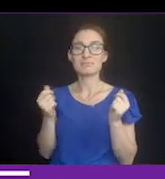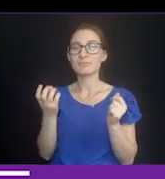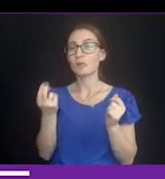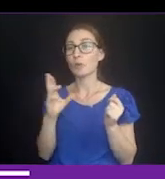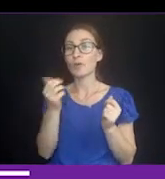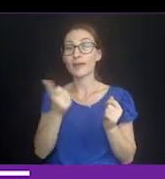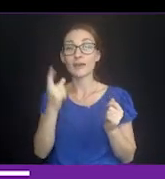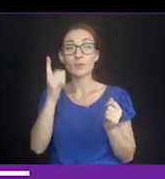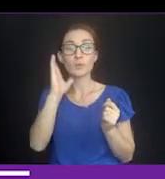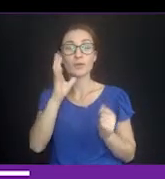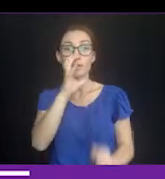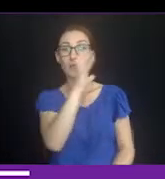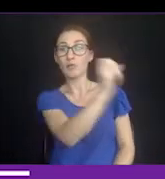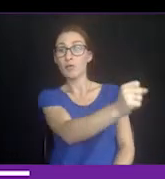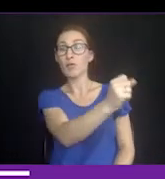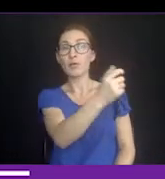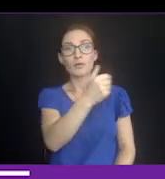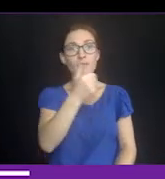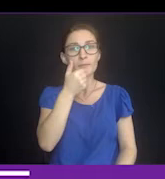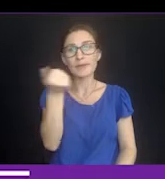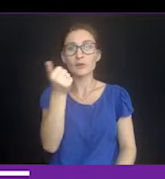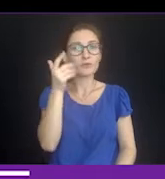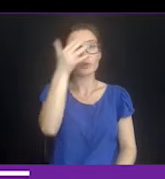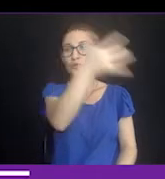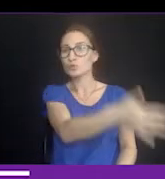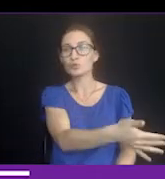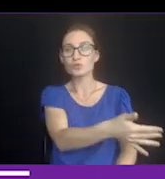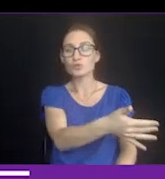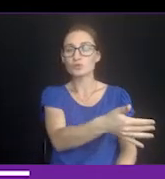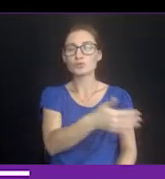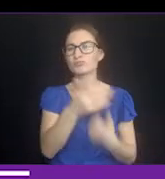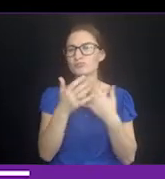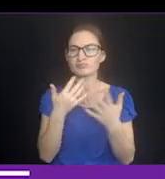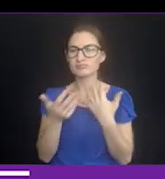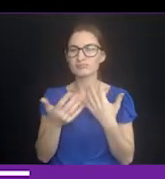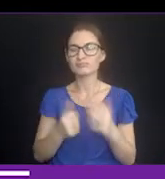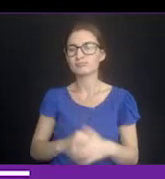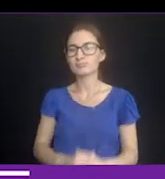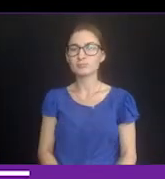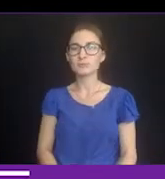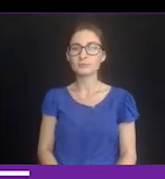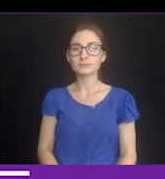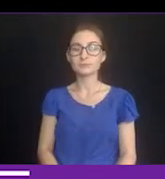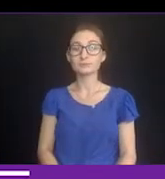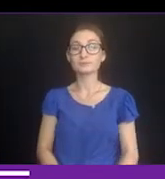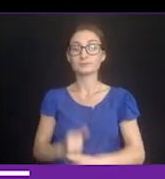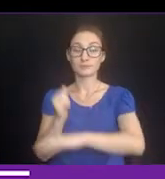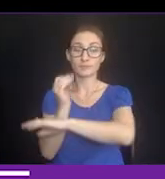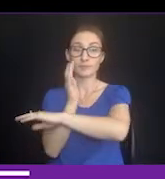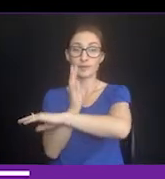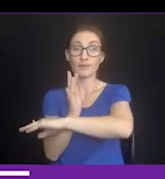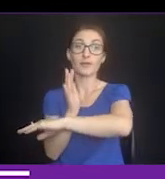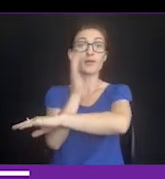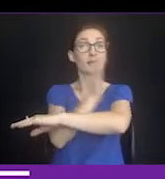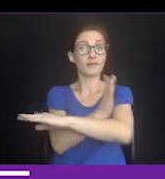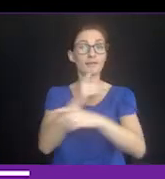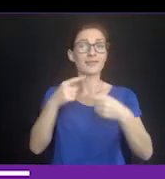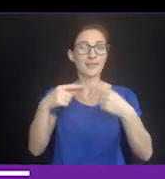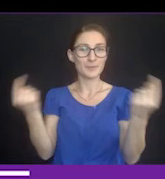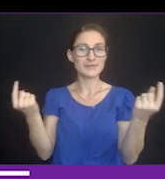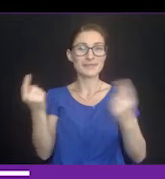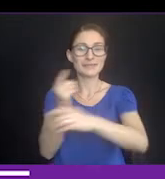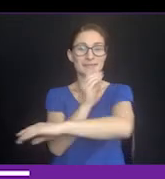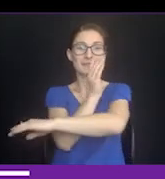would eat chocolate cake the second they see it, or anyone would want to go after, always after a better future,